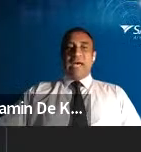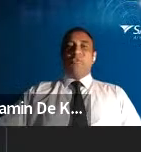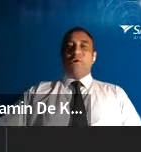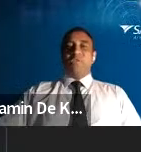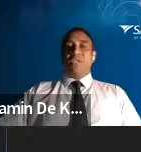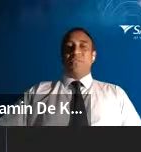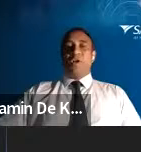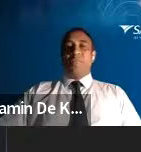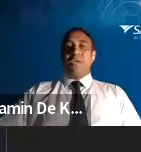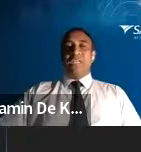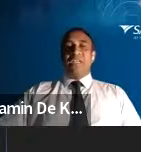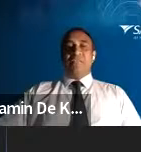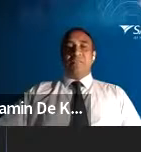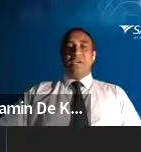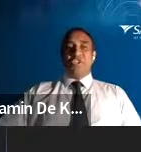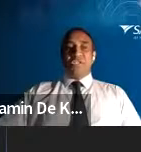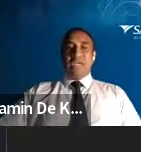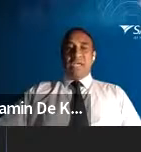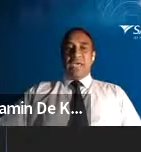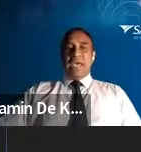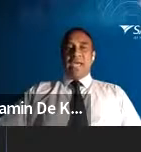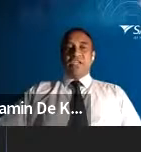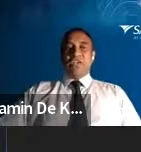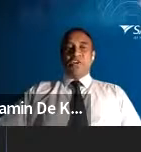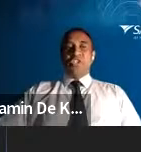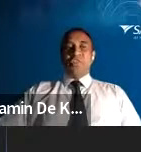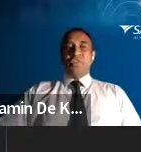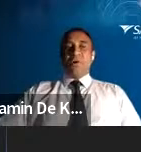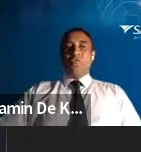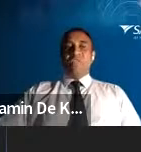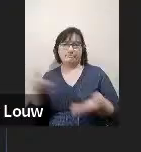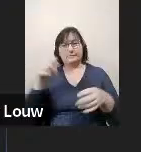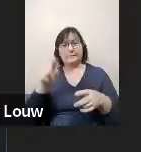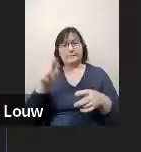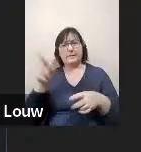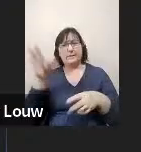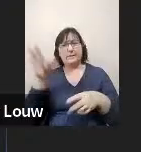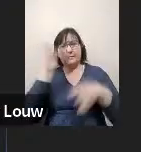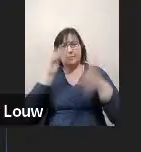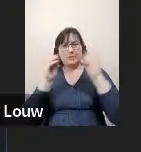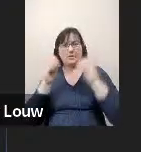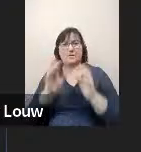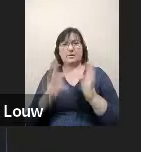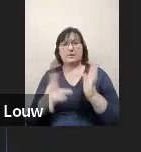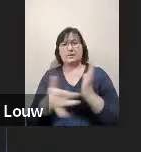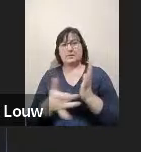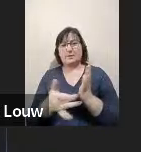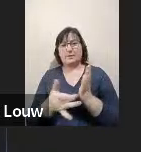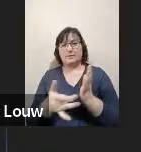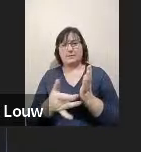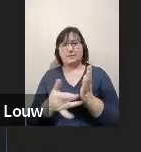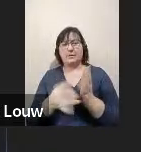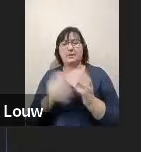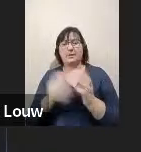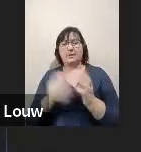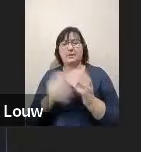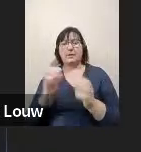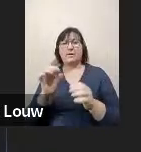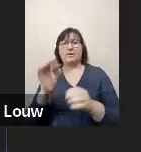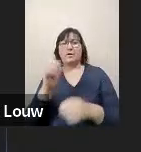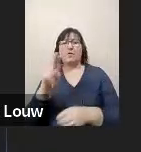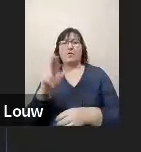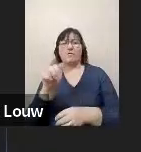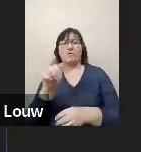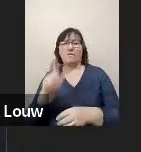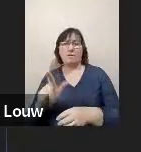Mr. Naidu holds a diploma in information and technology from Oval International Technical College. He started